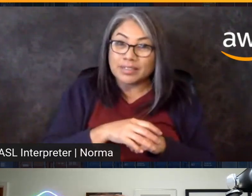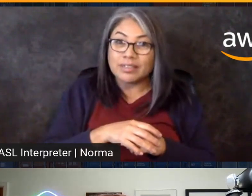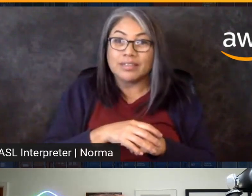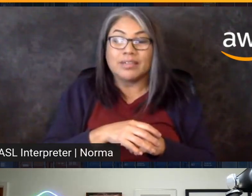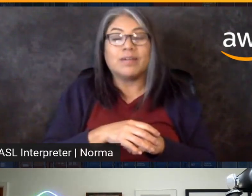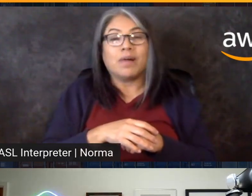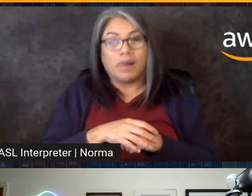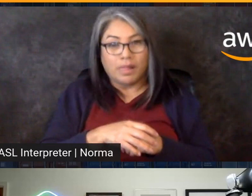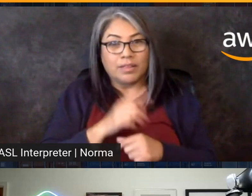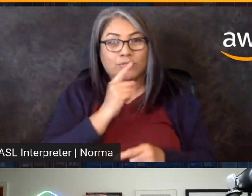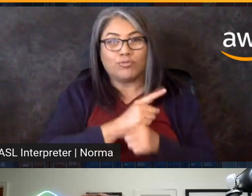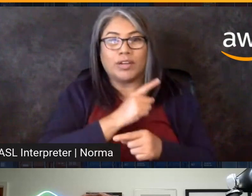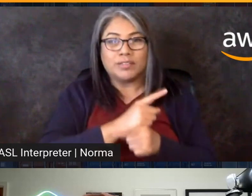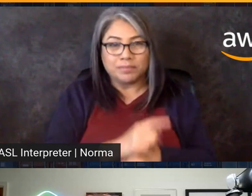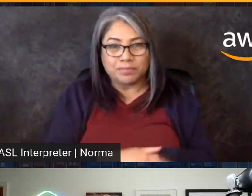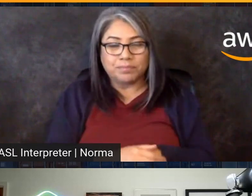Yeah.